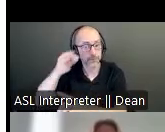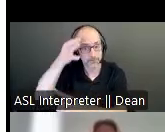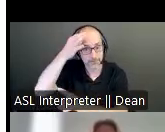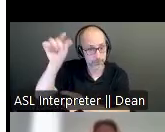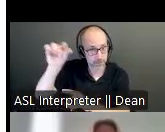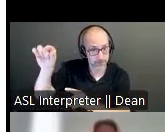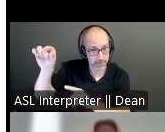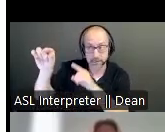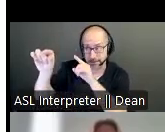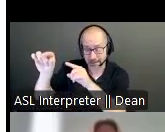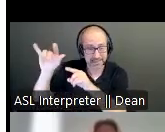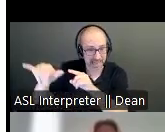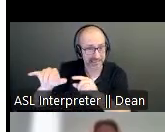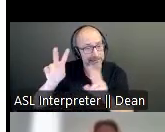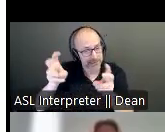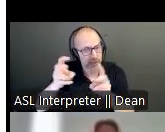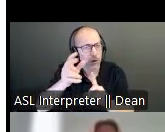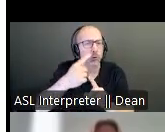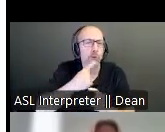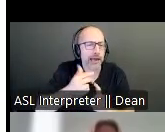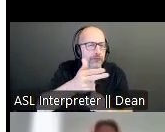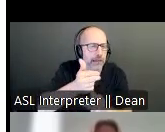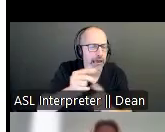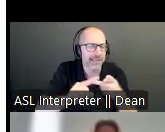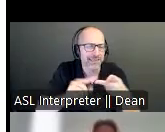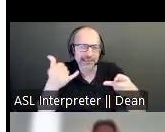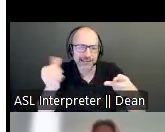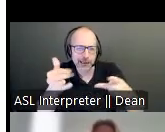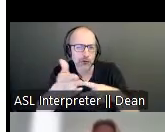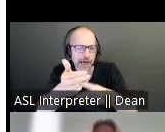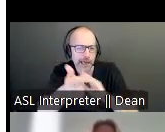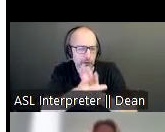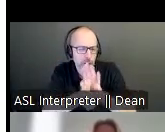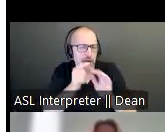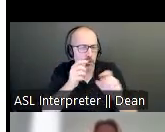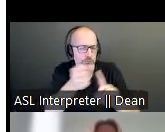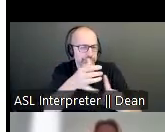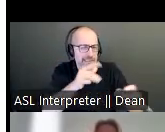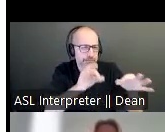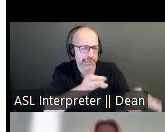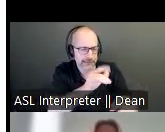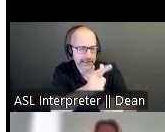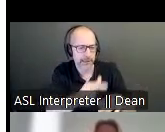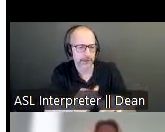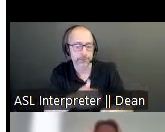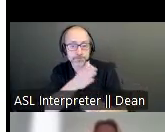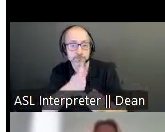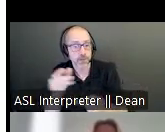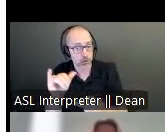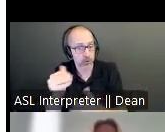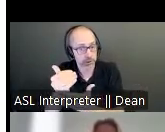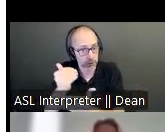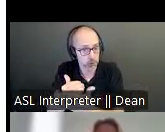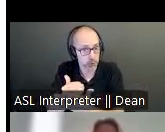specifically red flag and yellow flag laws. And I'll get into that in the next slide. There is also a course on the Canadian